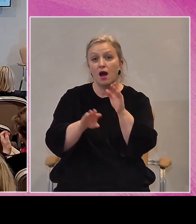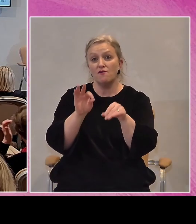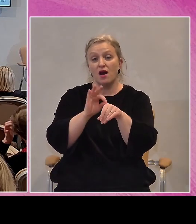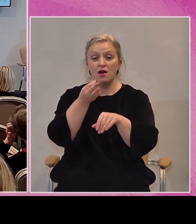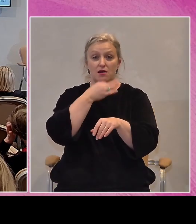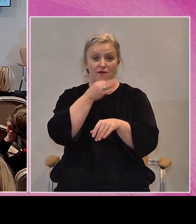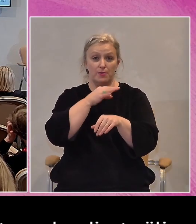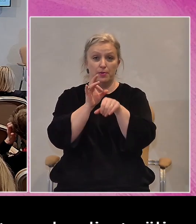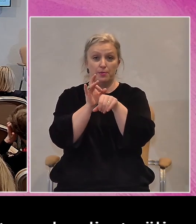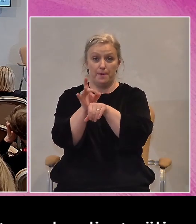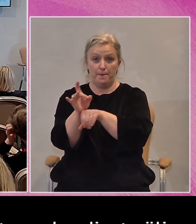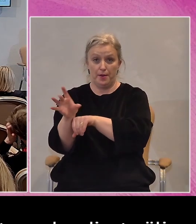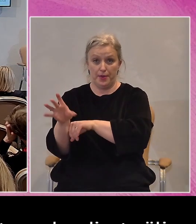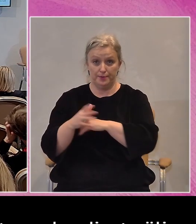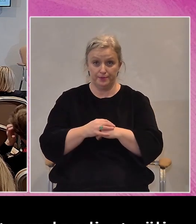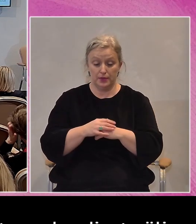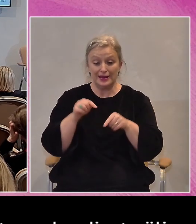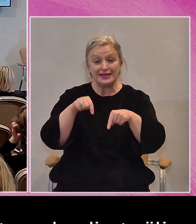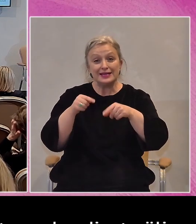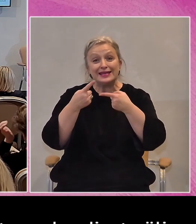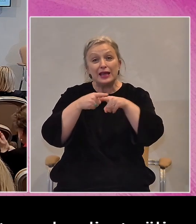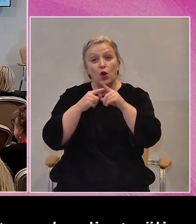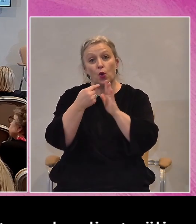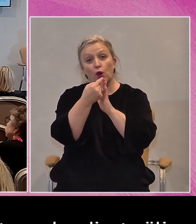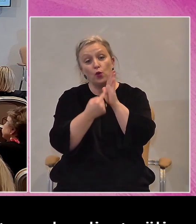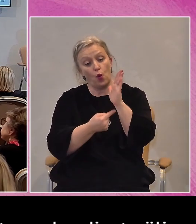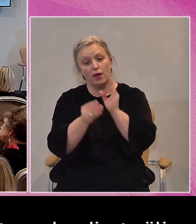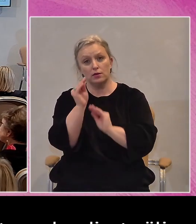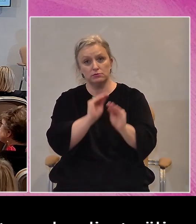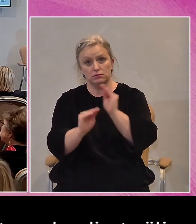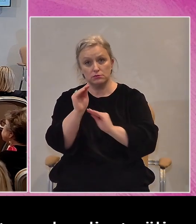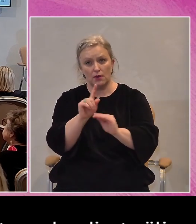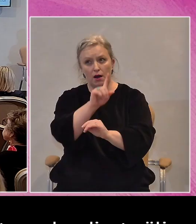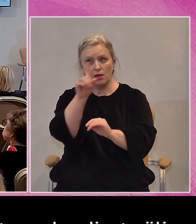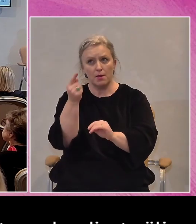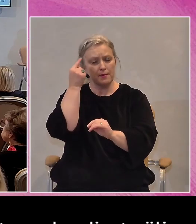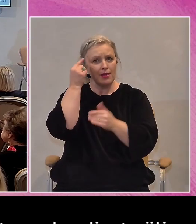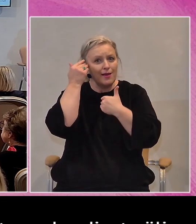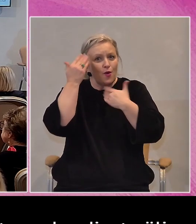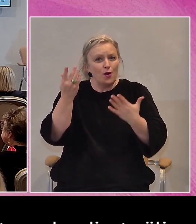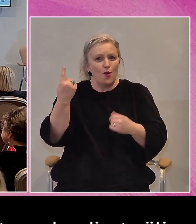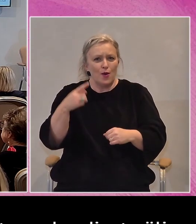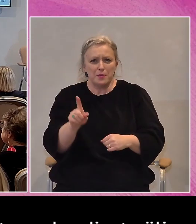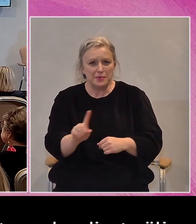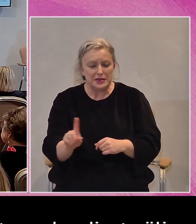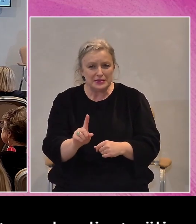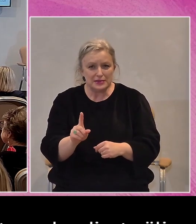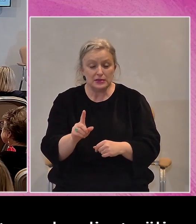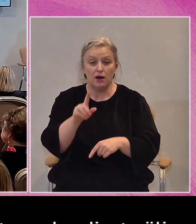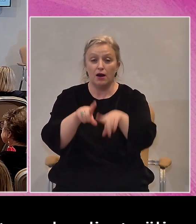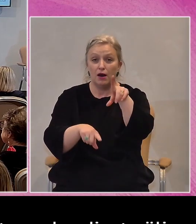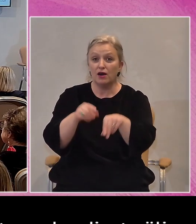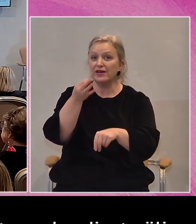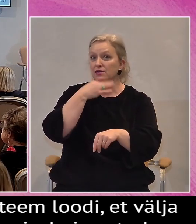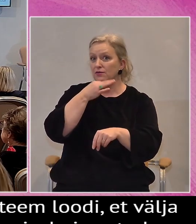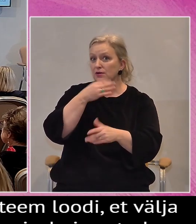That this high added value guideline was created to find the most efficacious